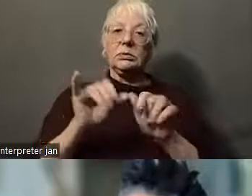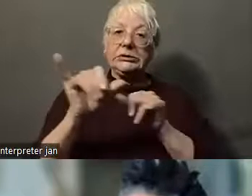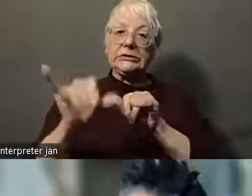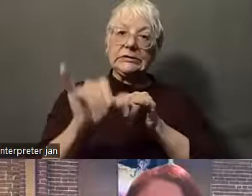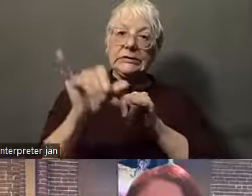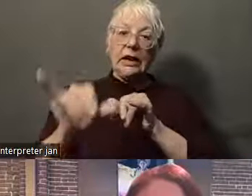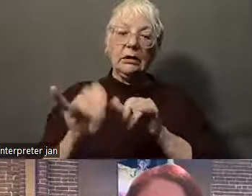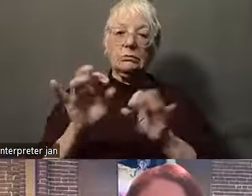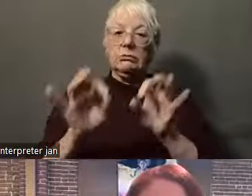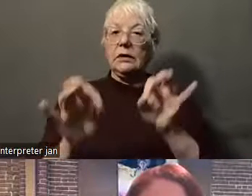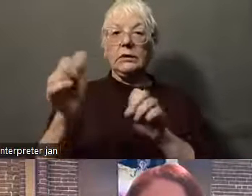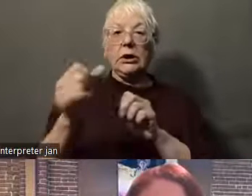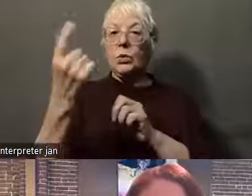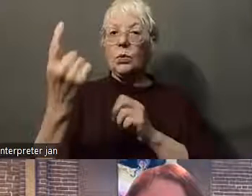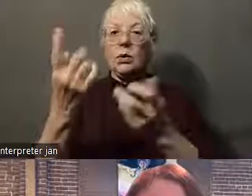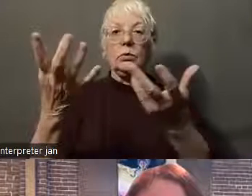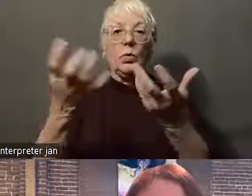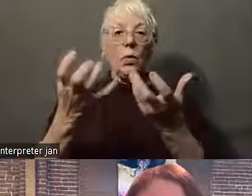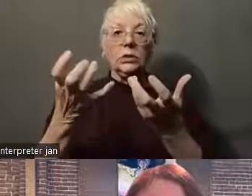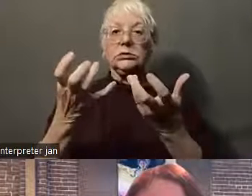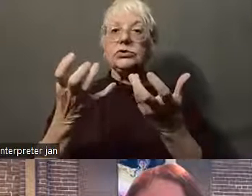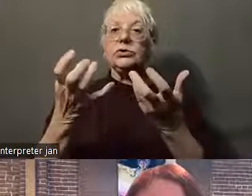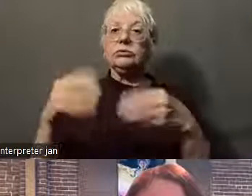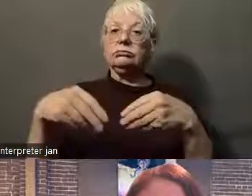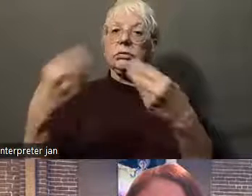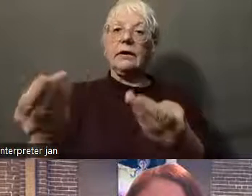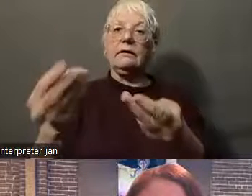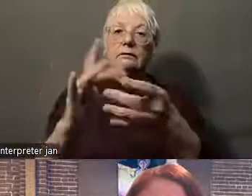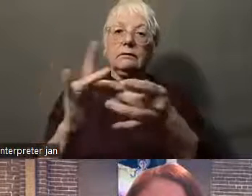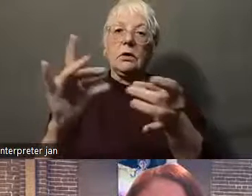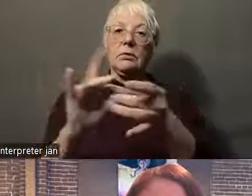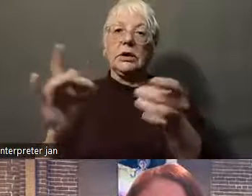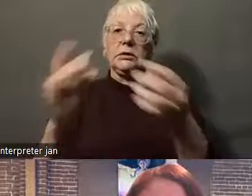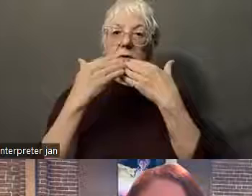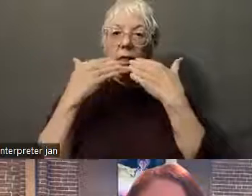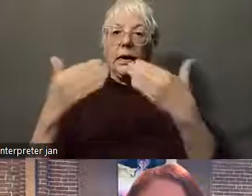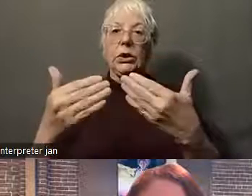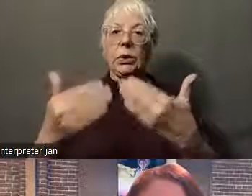else would like to give comment. Thank you.